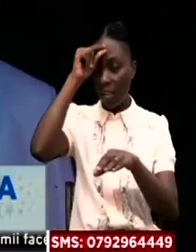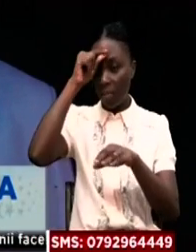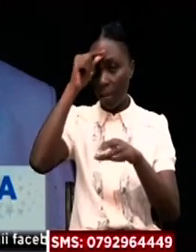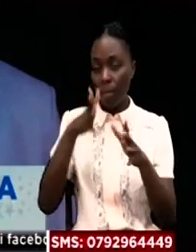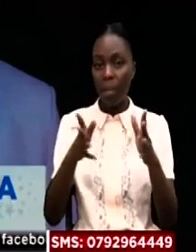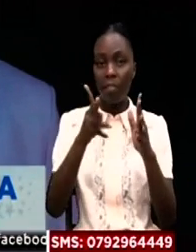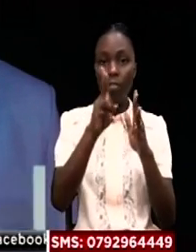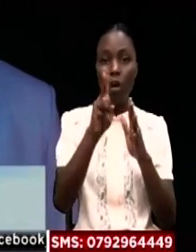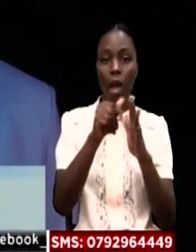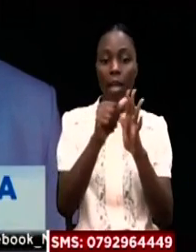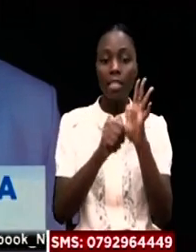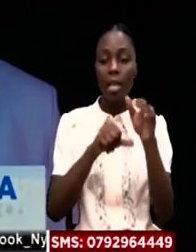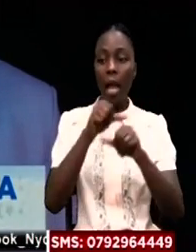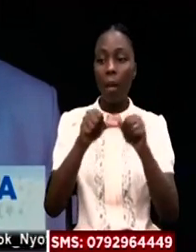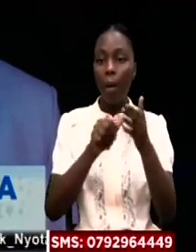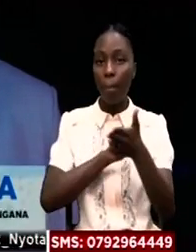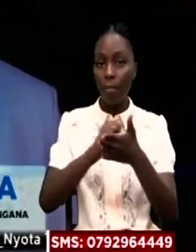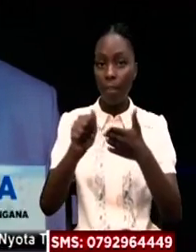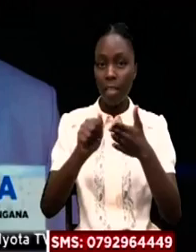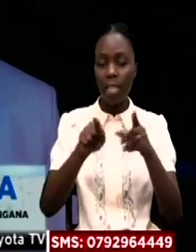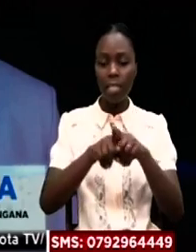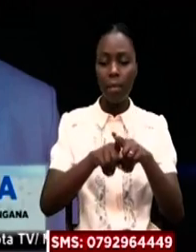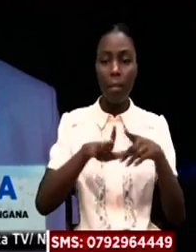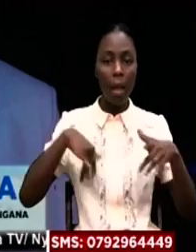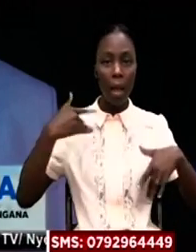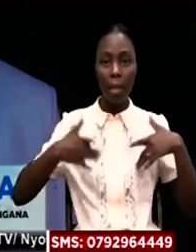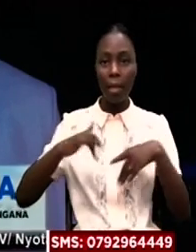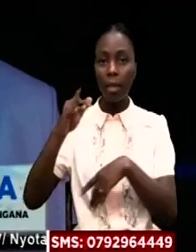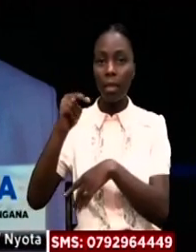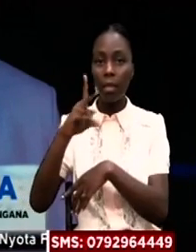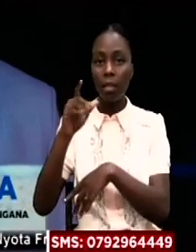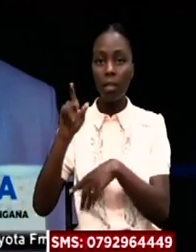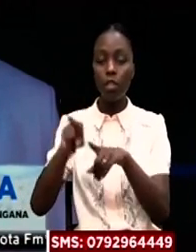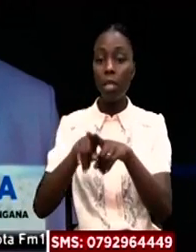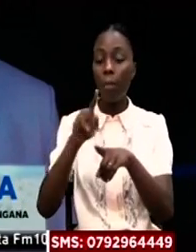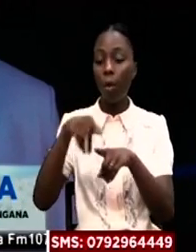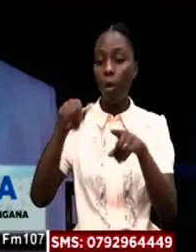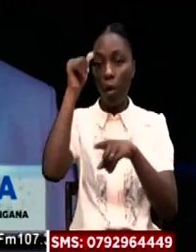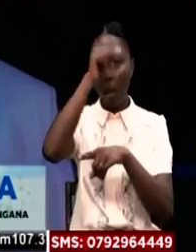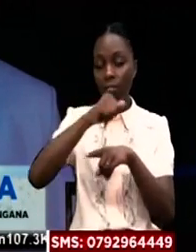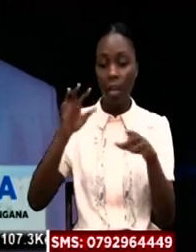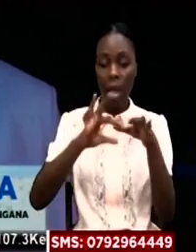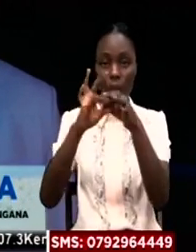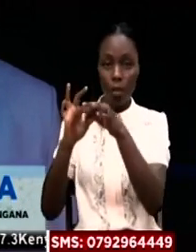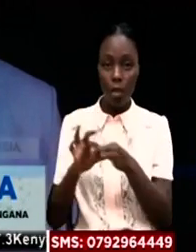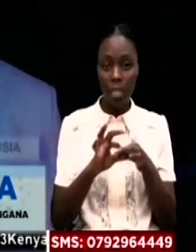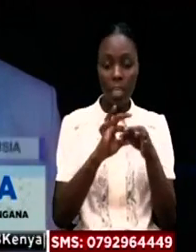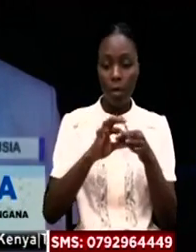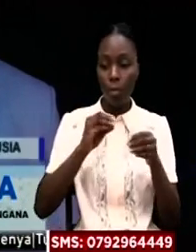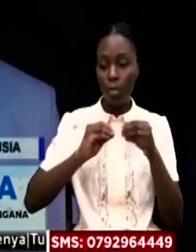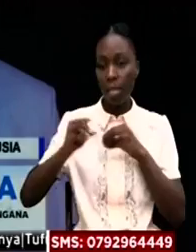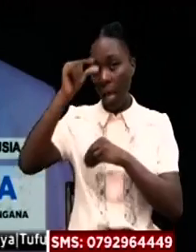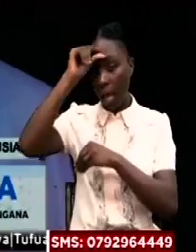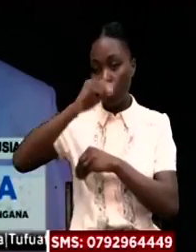agenda of manufacturing and value addition We are glad that Indigo and Go Africa has come to partner with the county government of Busia